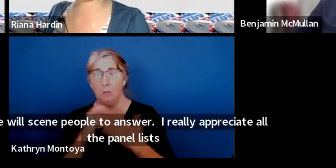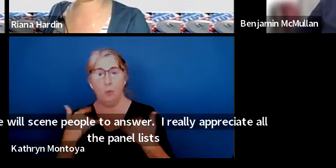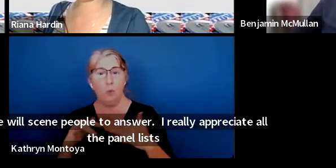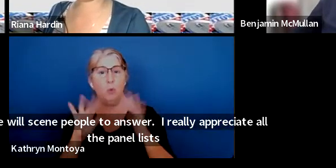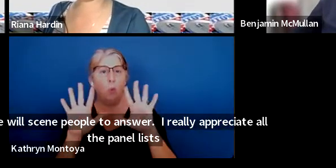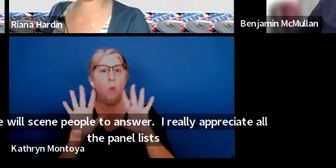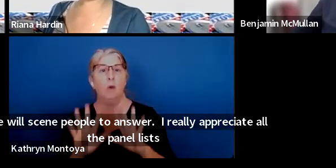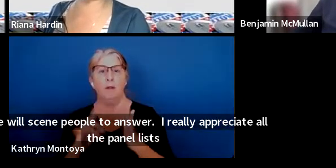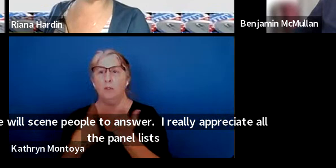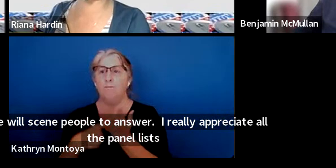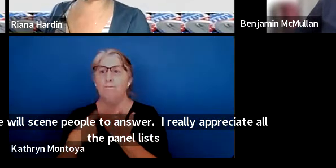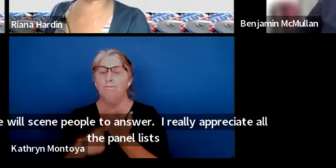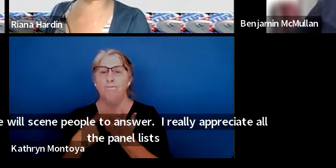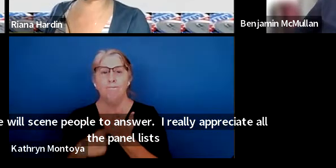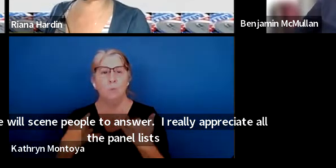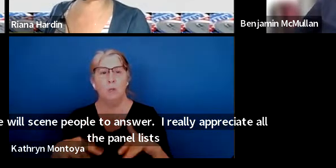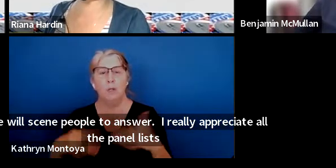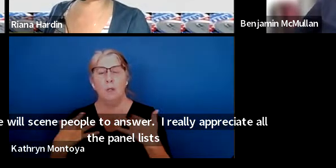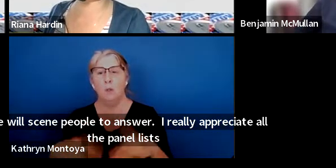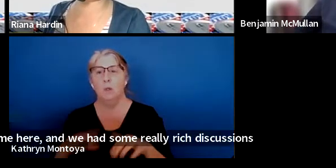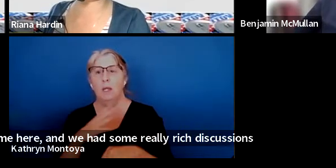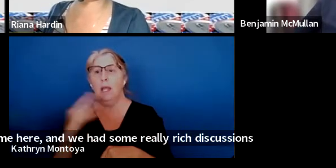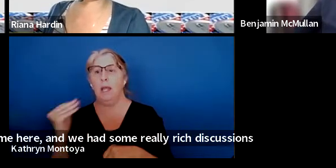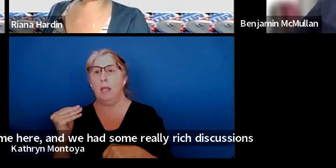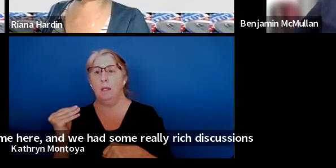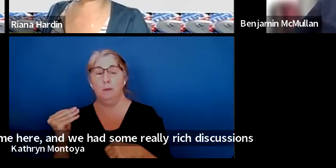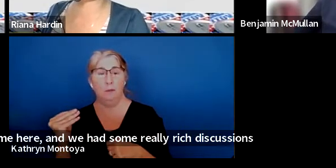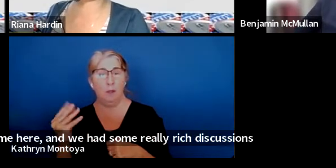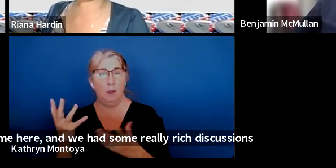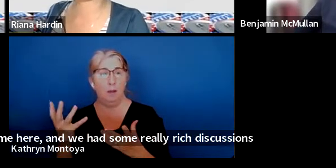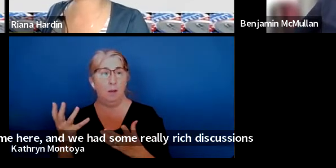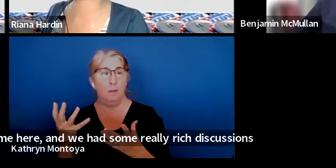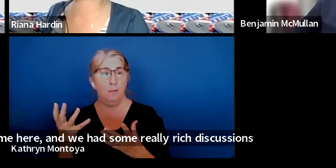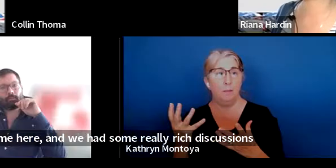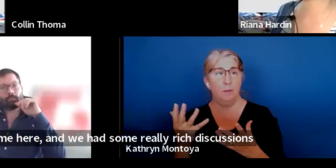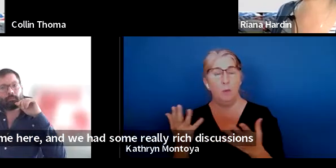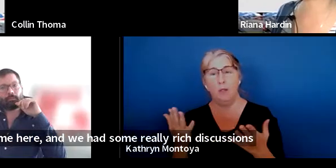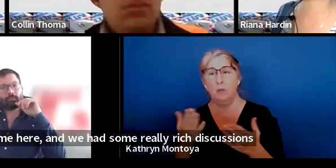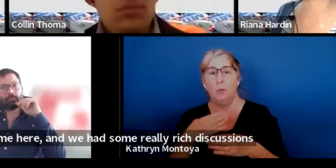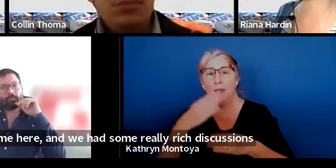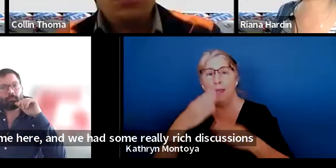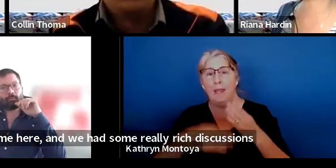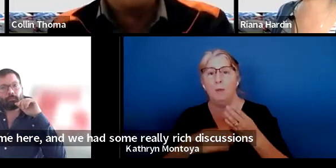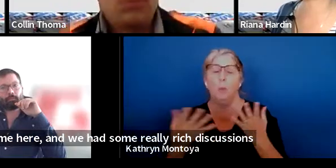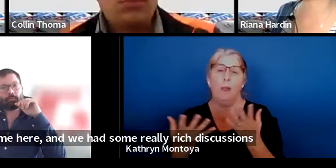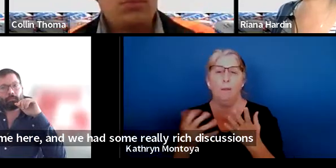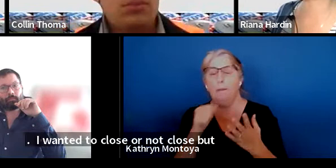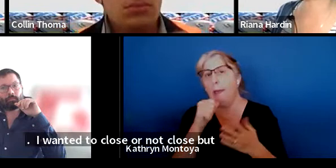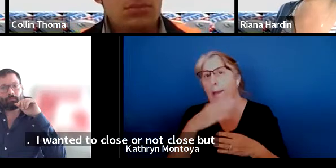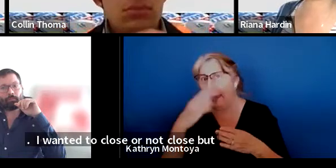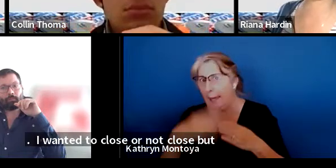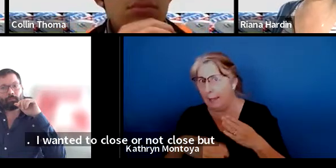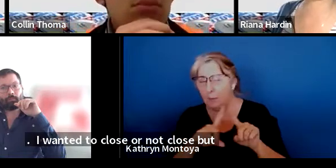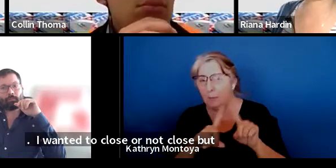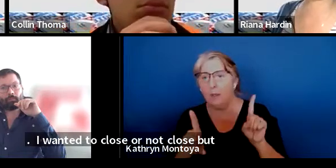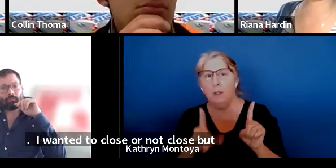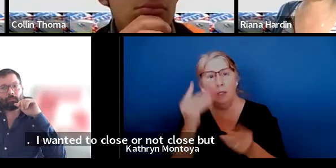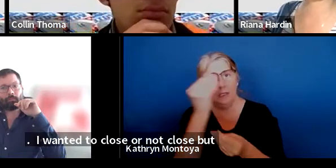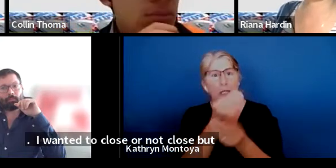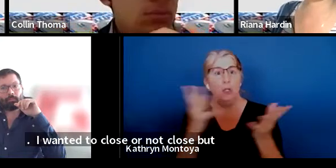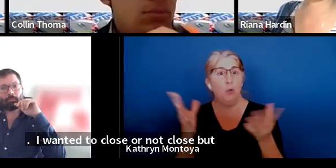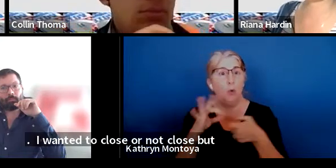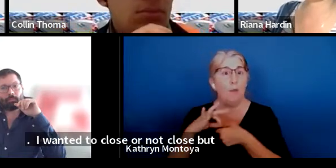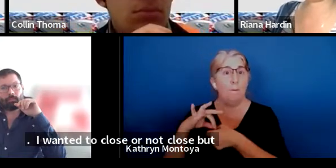discussions. And I wanted to close by, or not close, but I just wanted to mention that our ballots are coming out